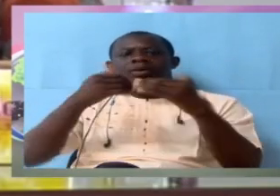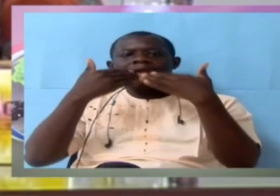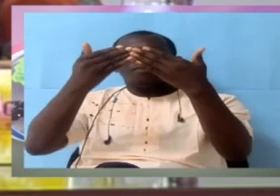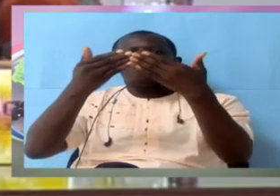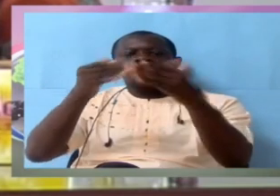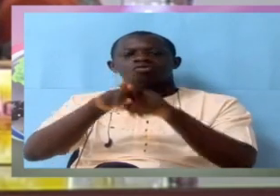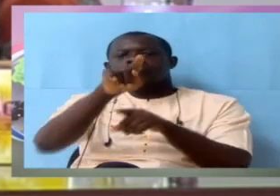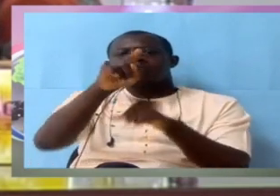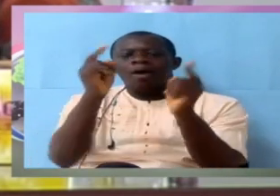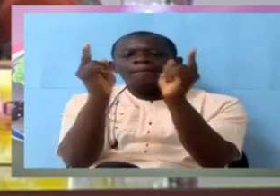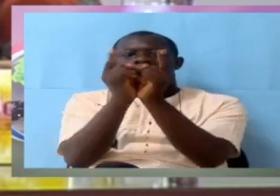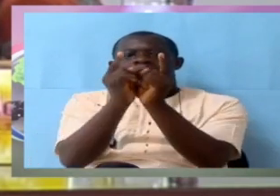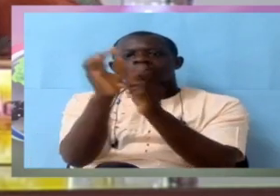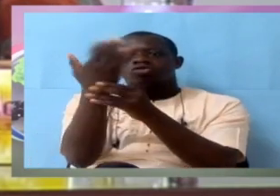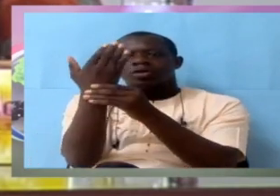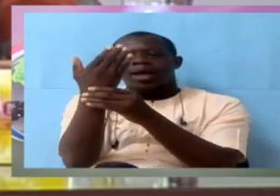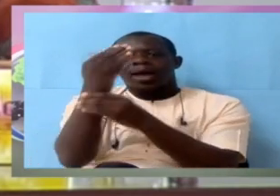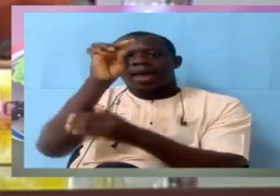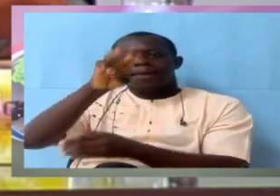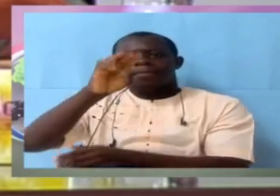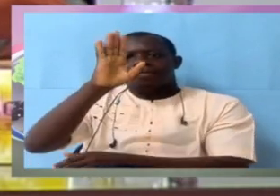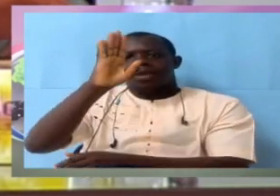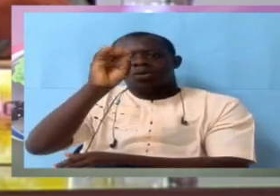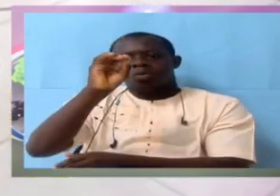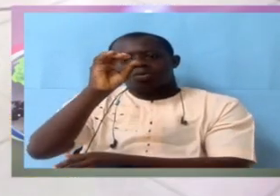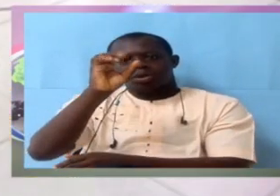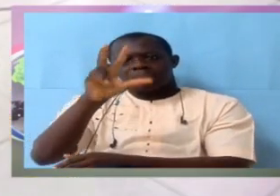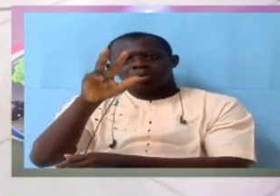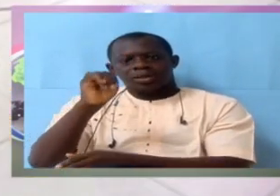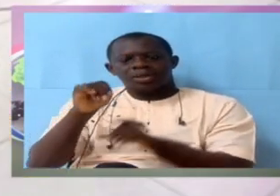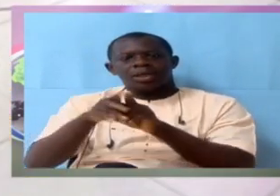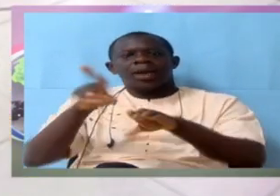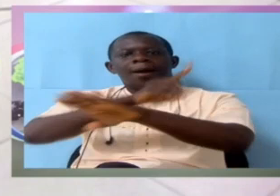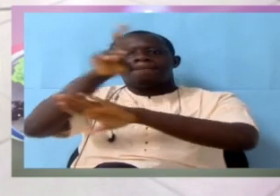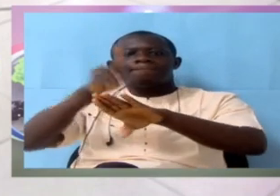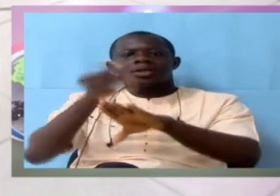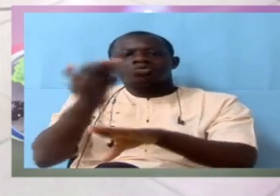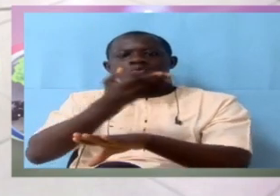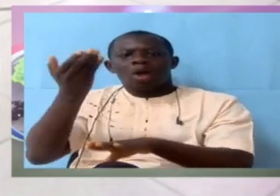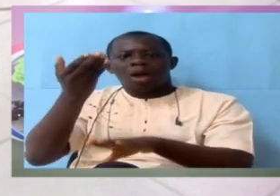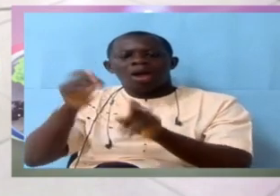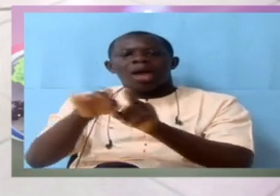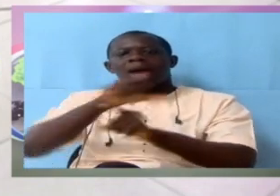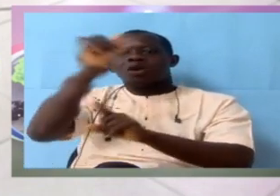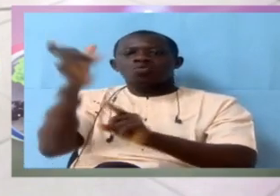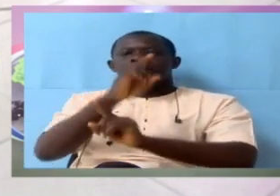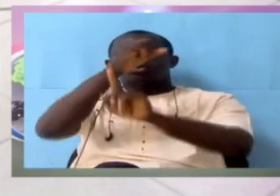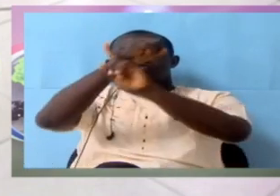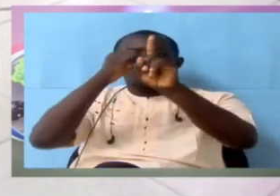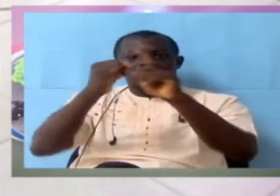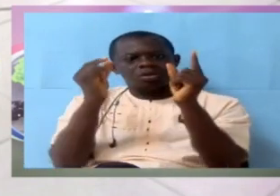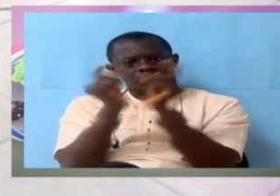what circumstances you met him? Sila isa fo no commission watu jumala mi Dr. Mbow tarandi andung ya tarandi nyadi